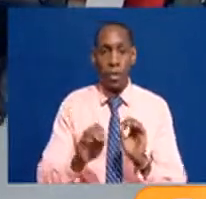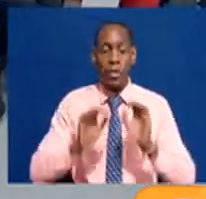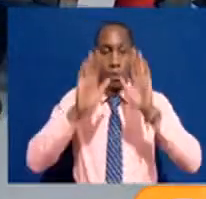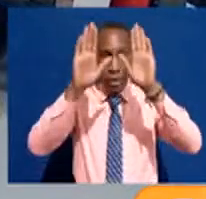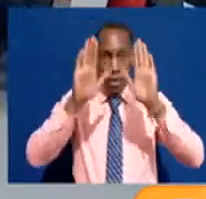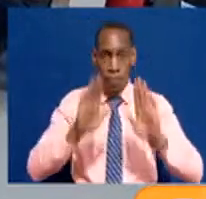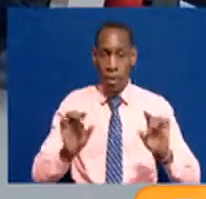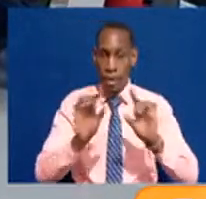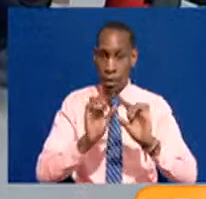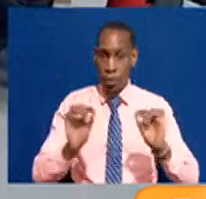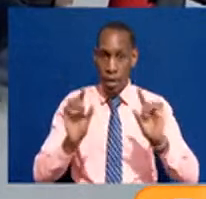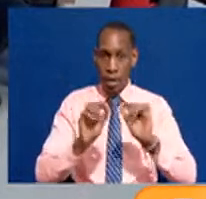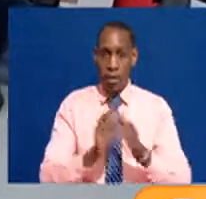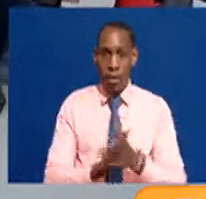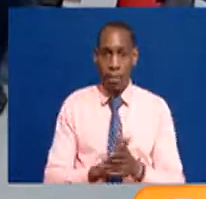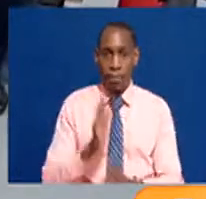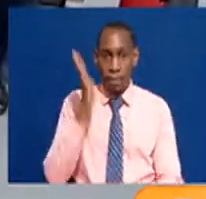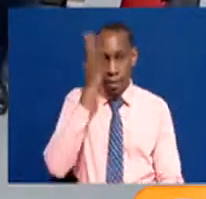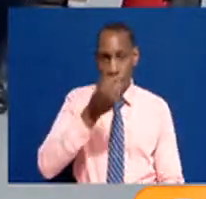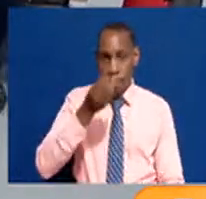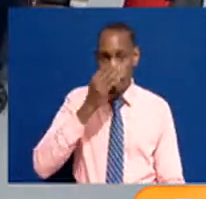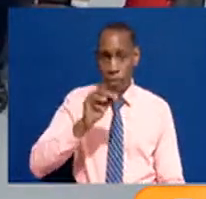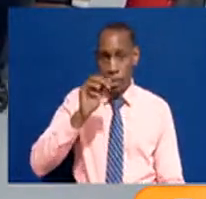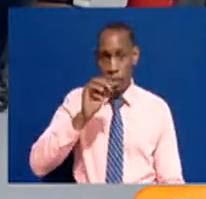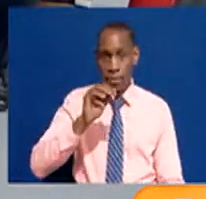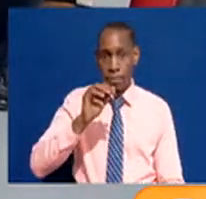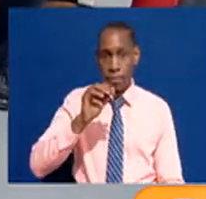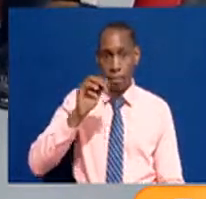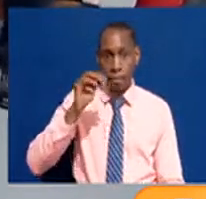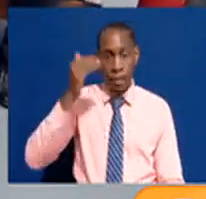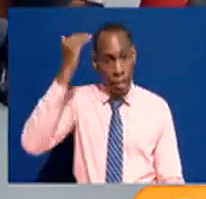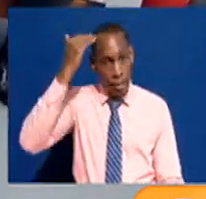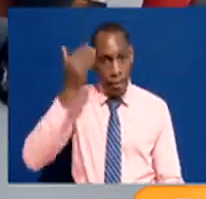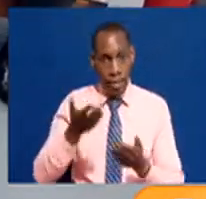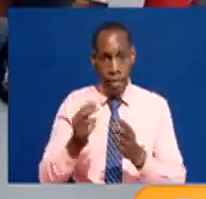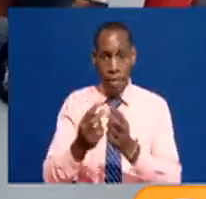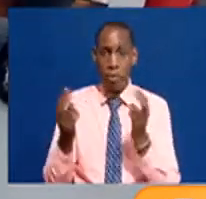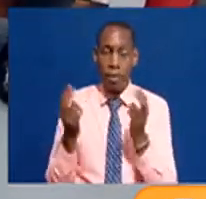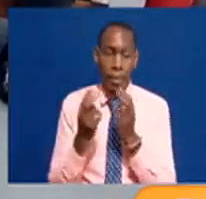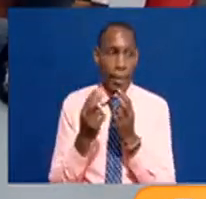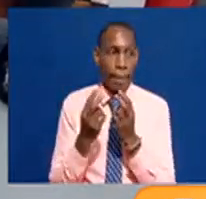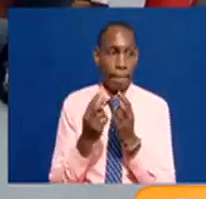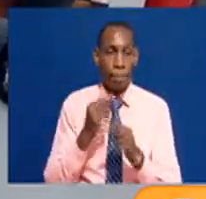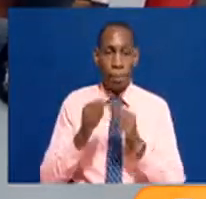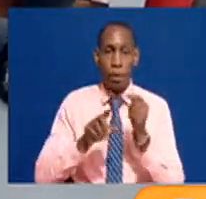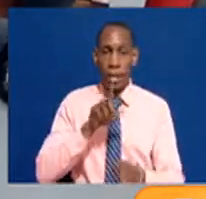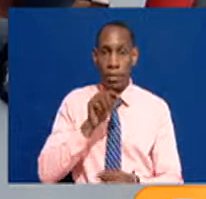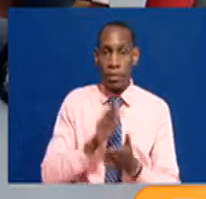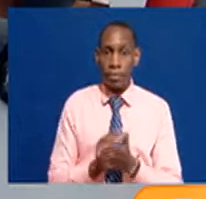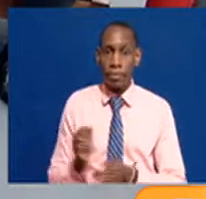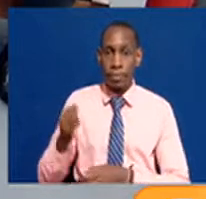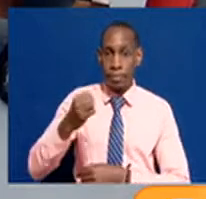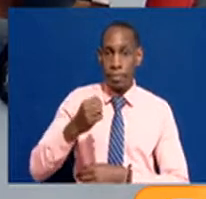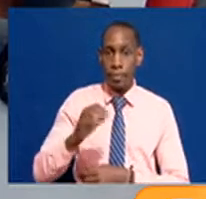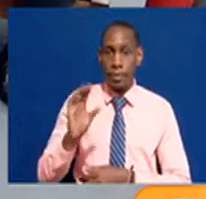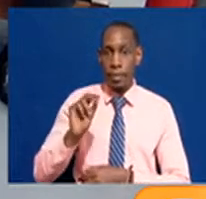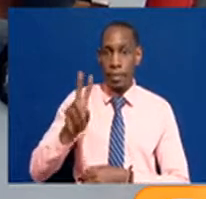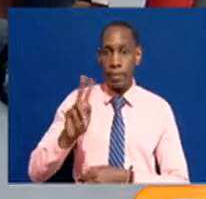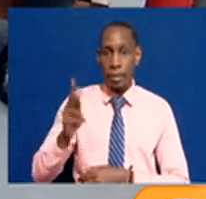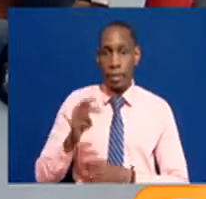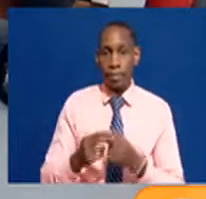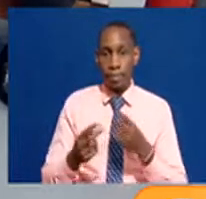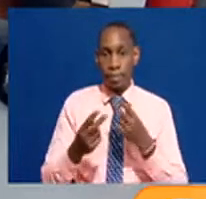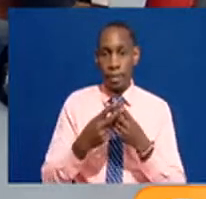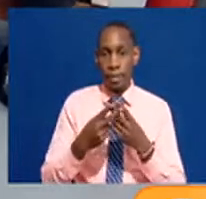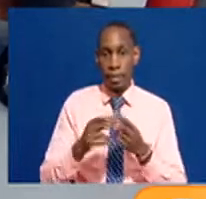line. Beauty and brains on the bench. How about that? Keep tweeting at KonangaJF, at Citizen TV Kenya, the